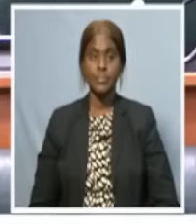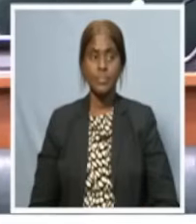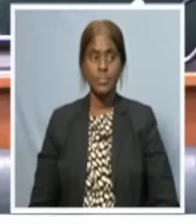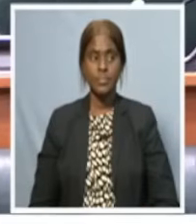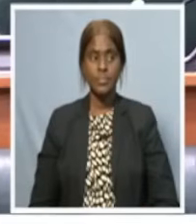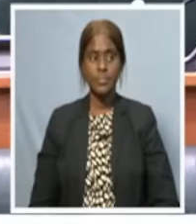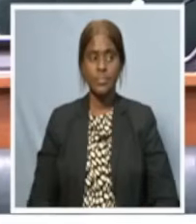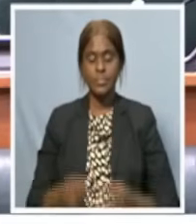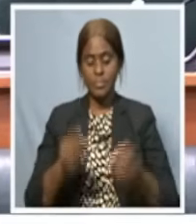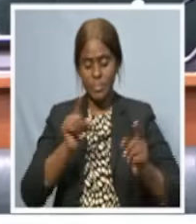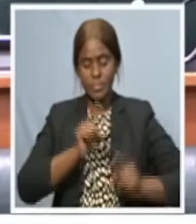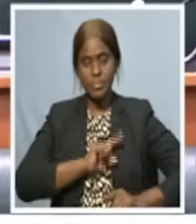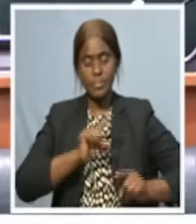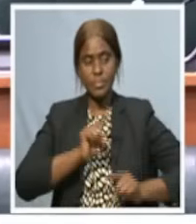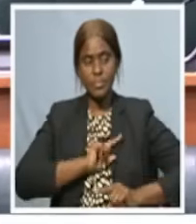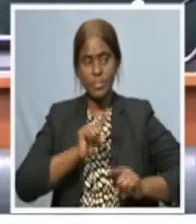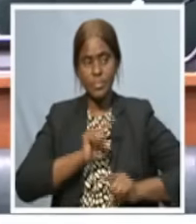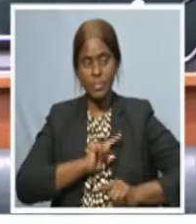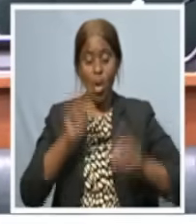Further,